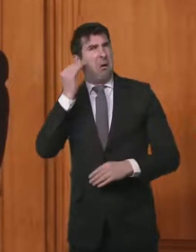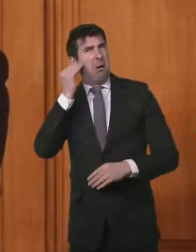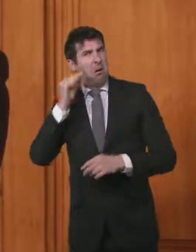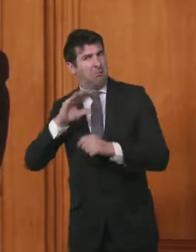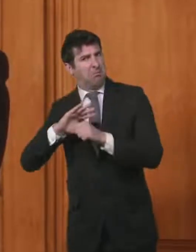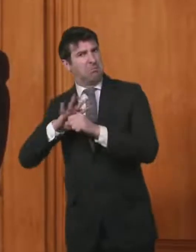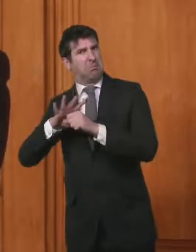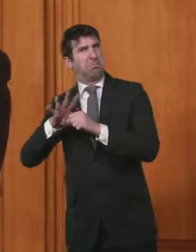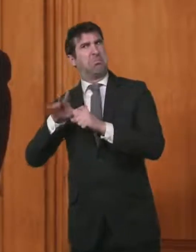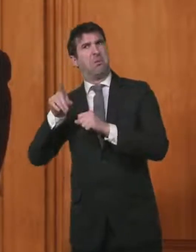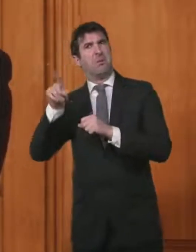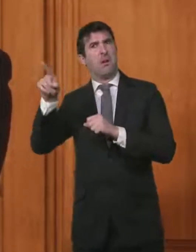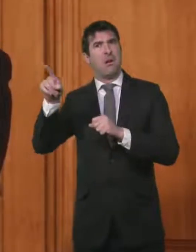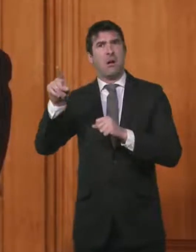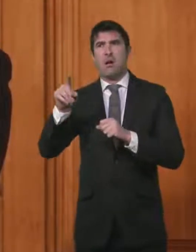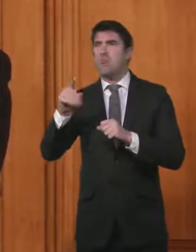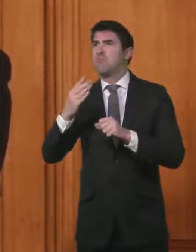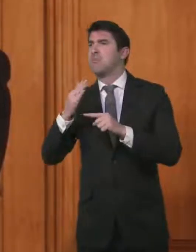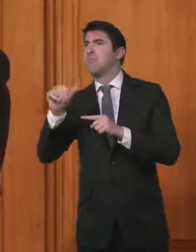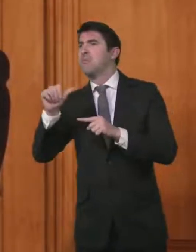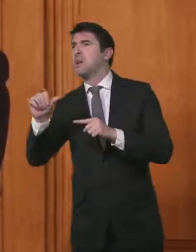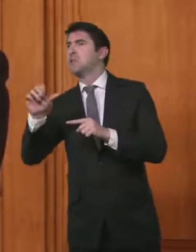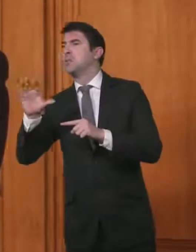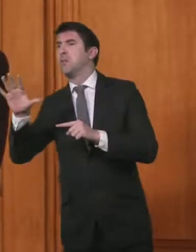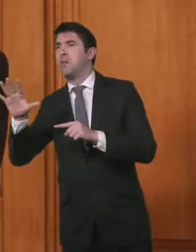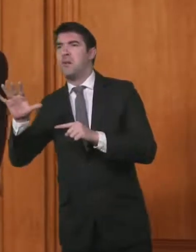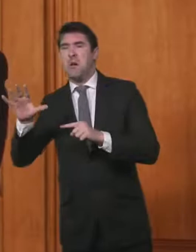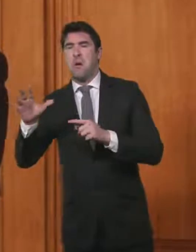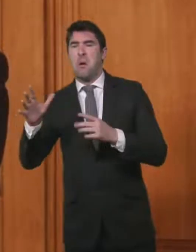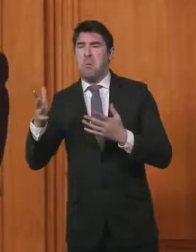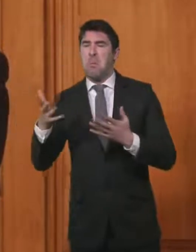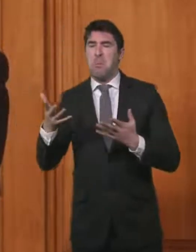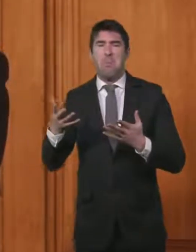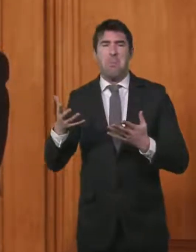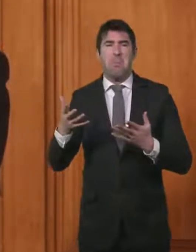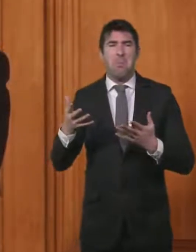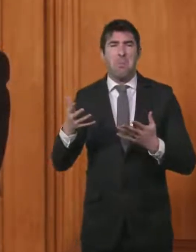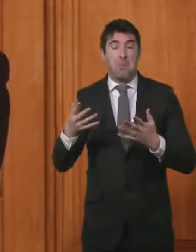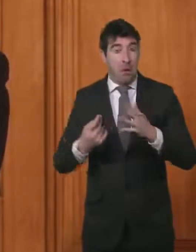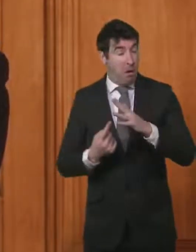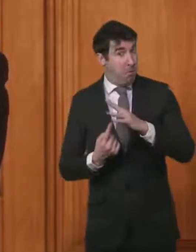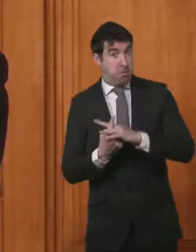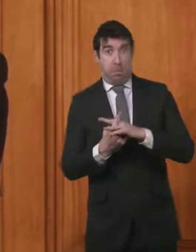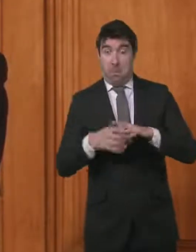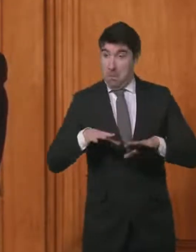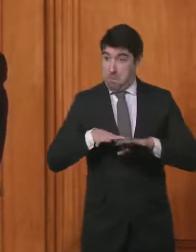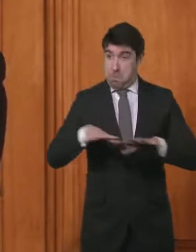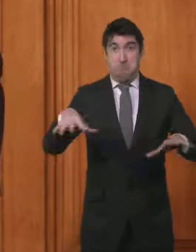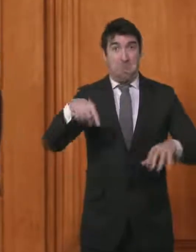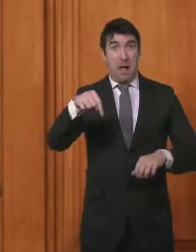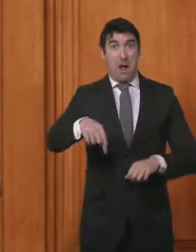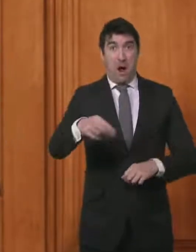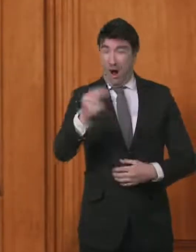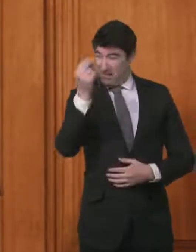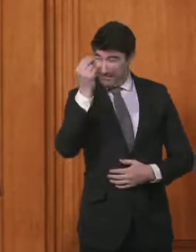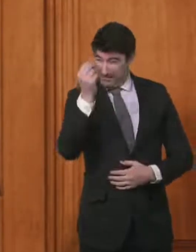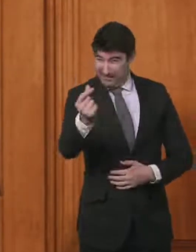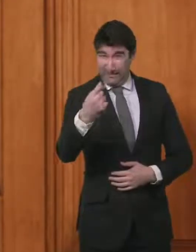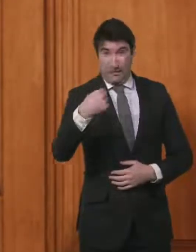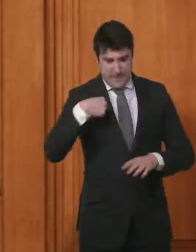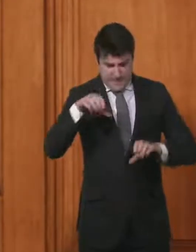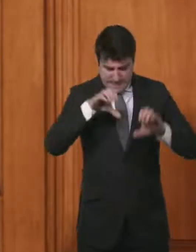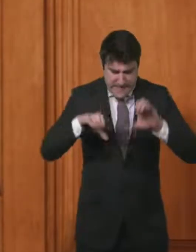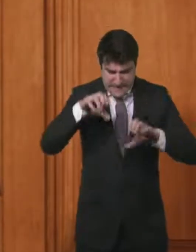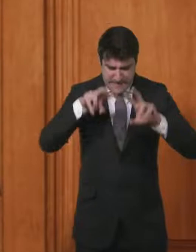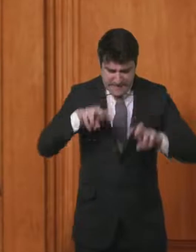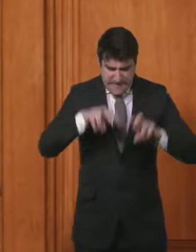absolute triumph of science that they have come that fast. But vaccines are always best